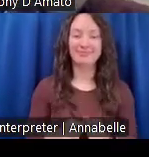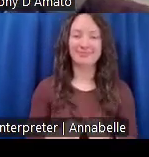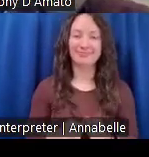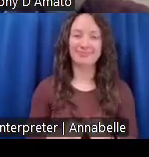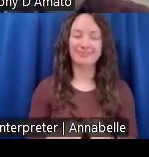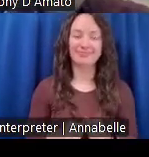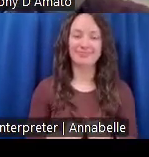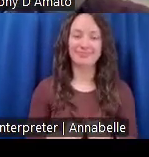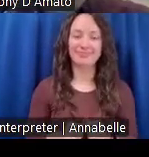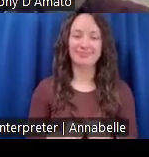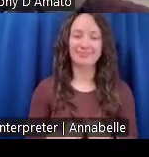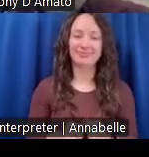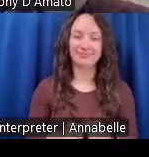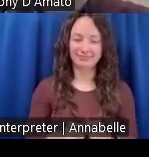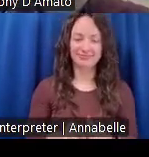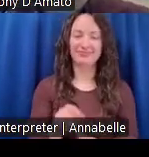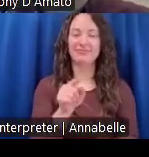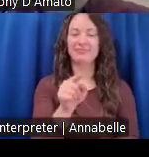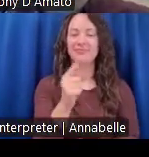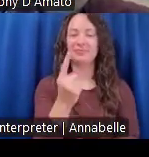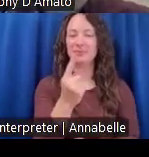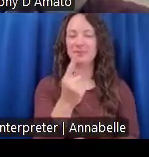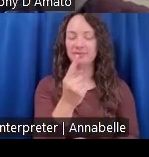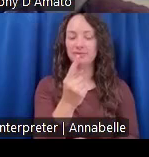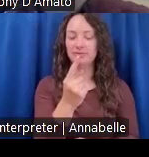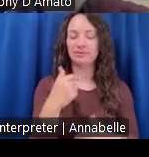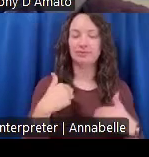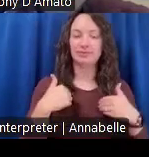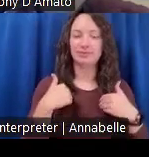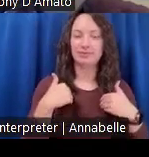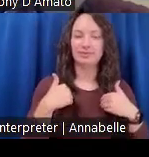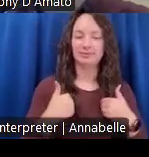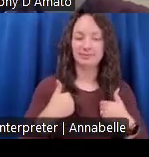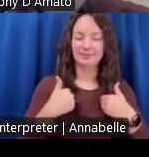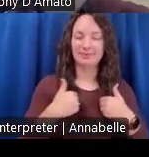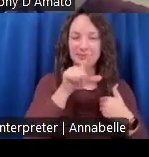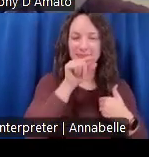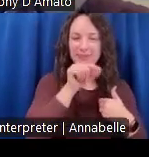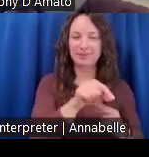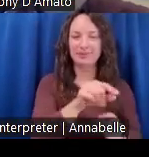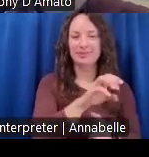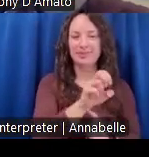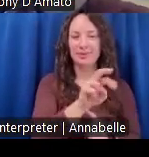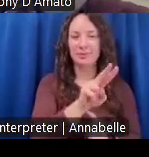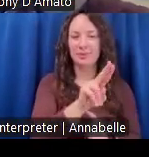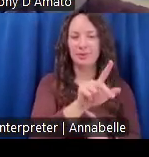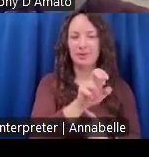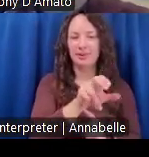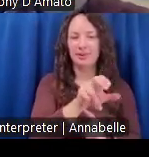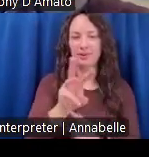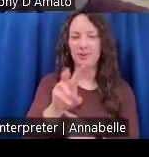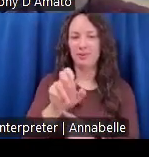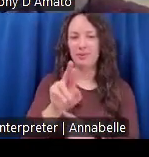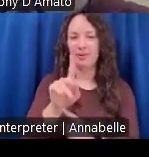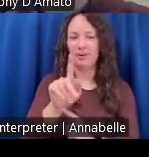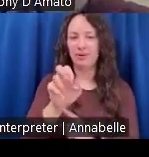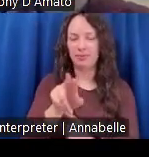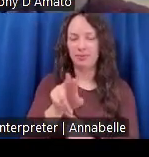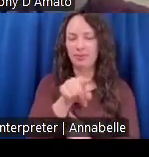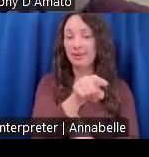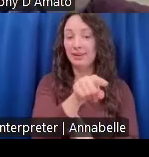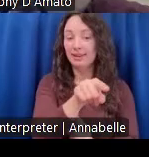And so a featured species here is the cerulean warbler, that is really very hard